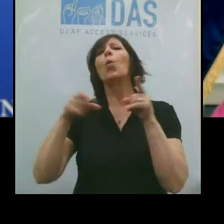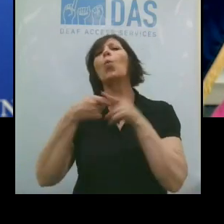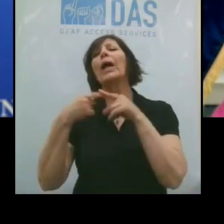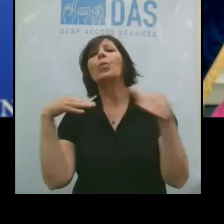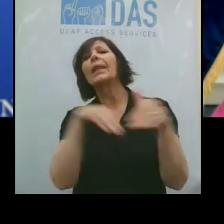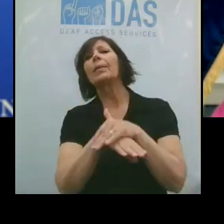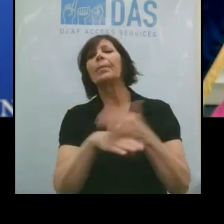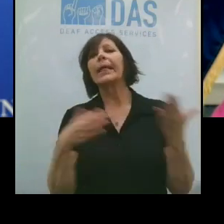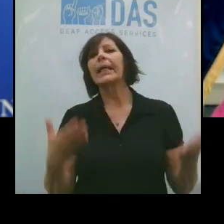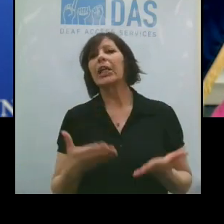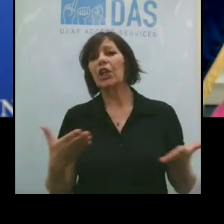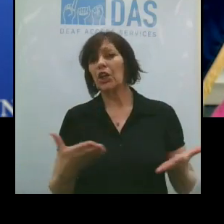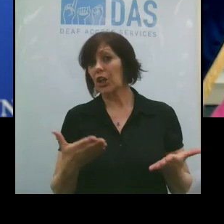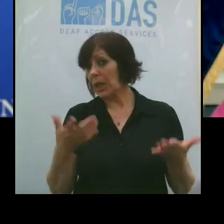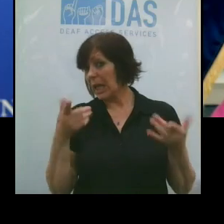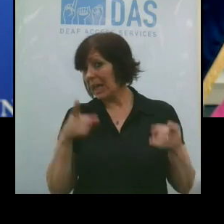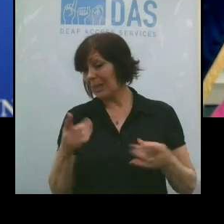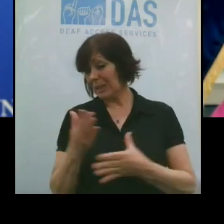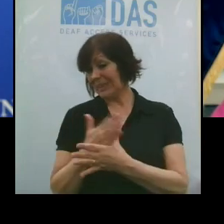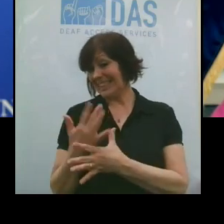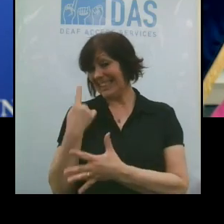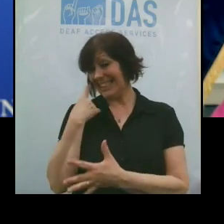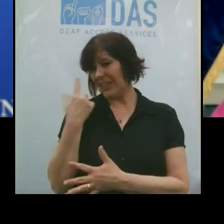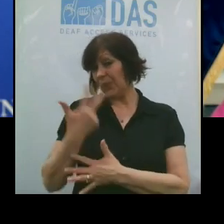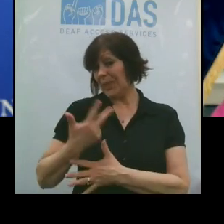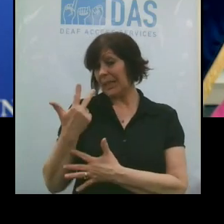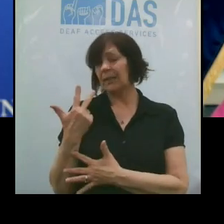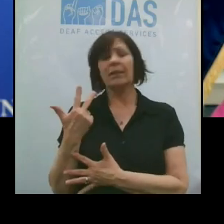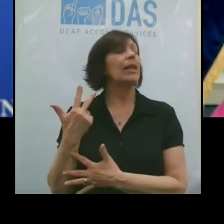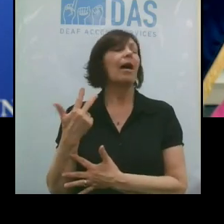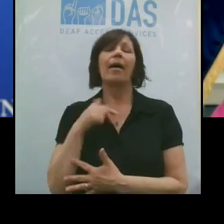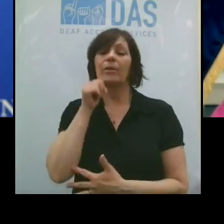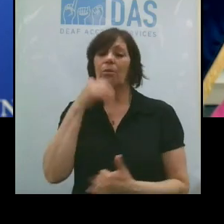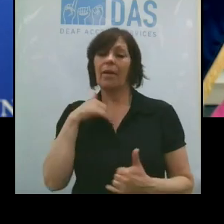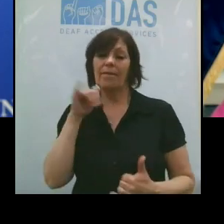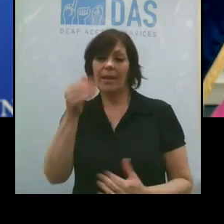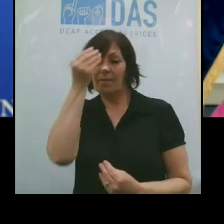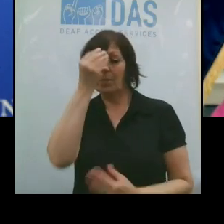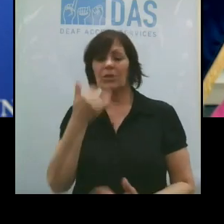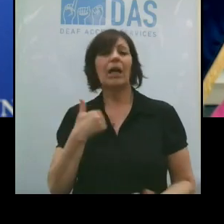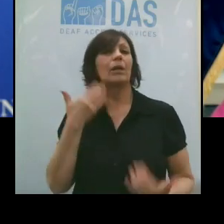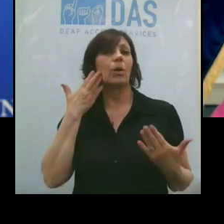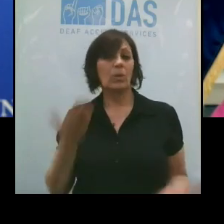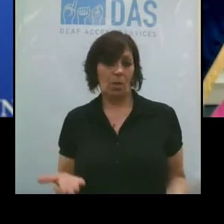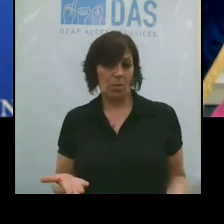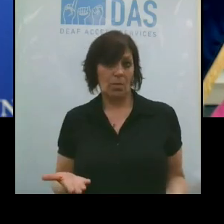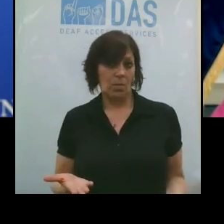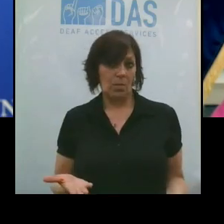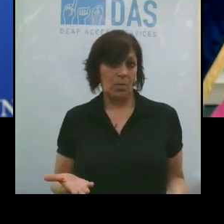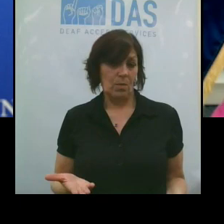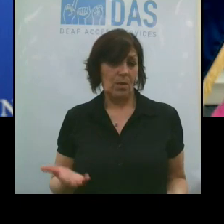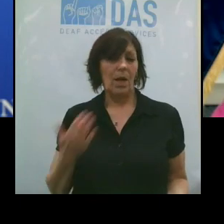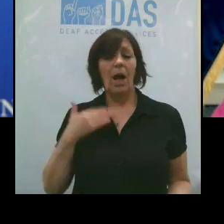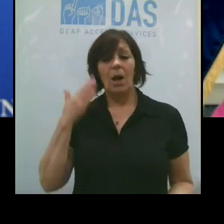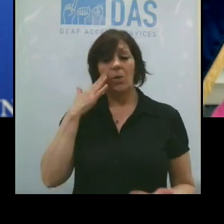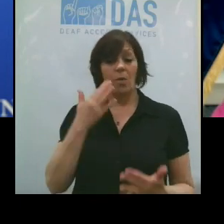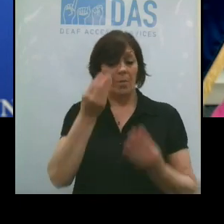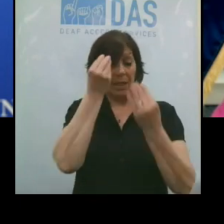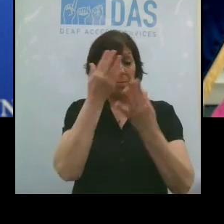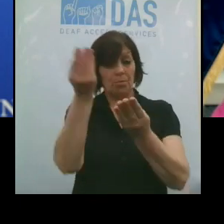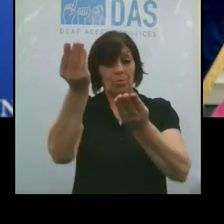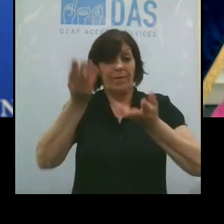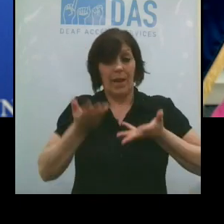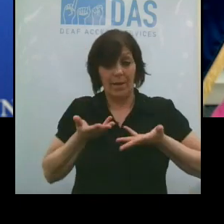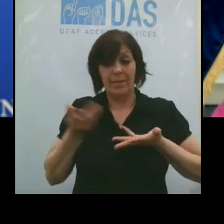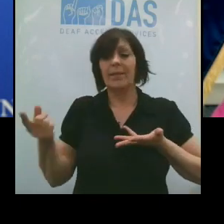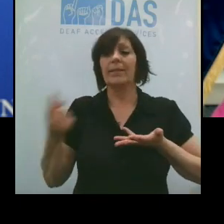admitted to local hospitals? Did it happen to be in the last 3 days? I do not have that information. All I know is that based on the information that was provided to